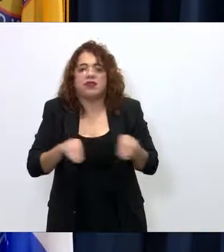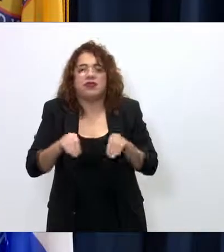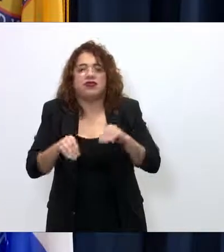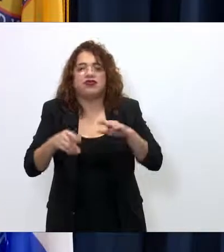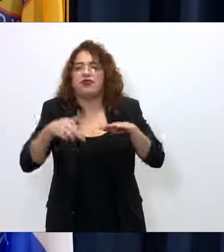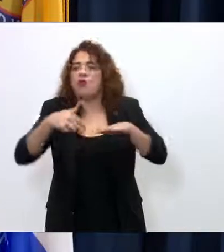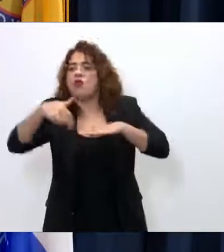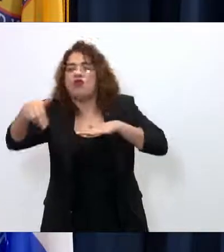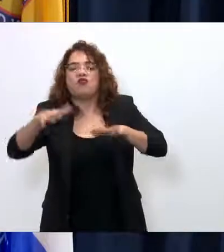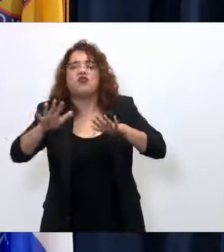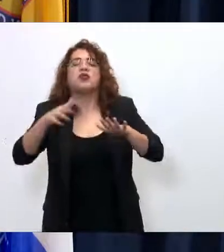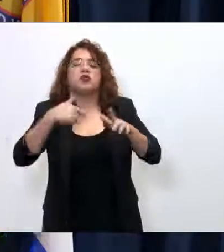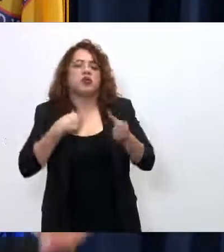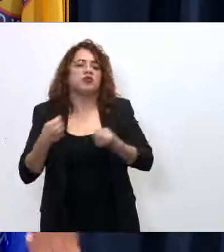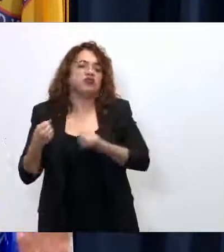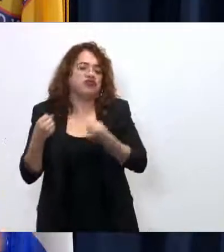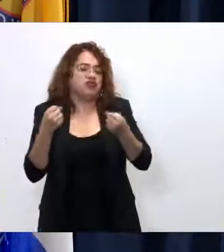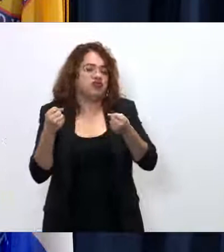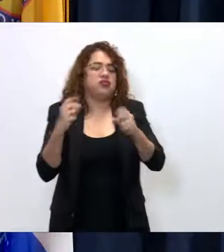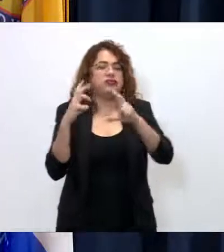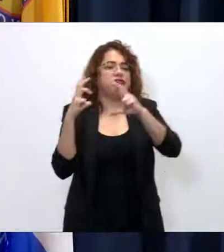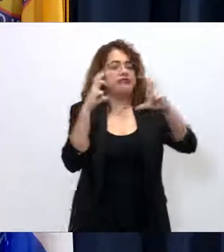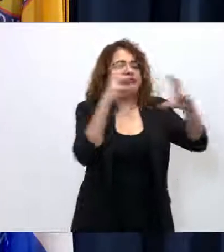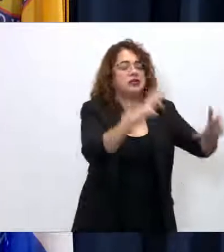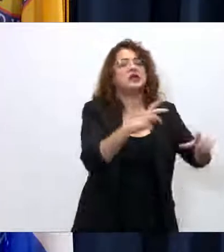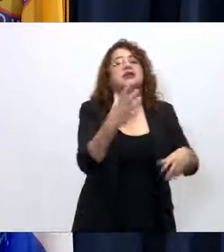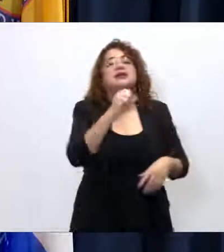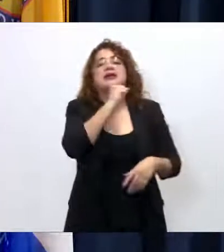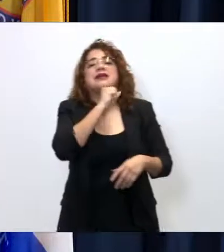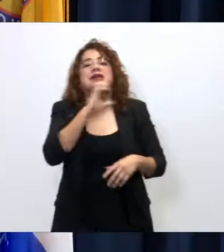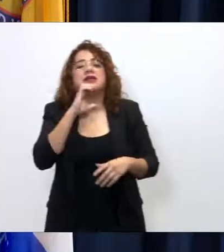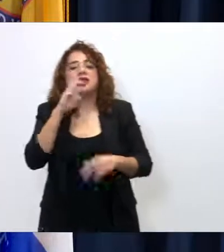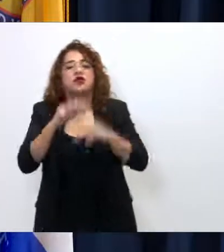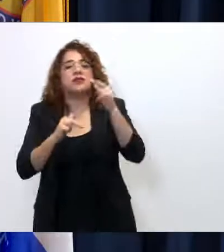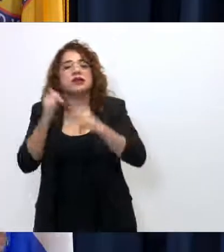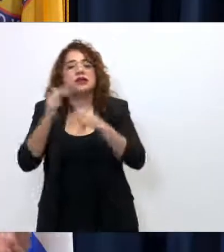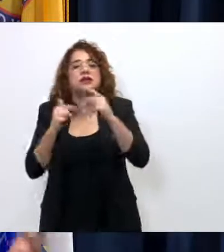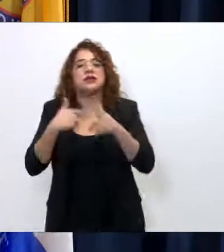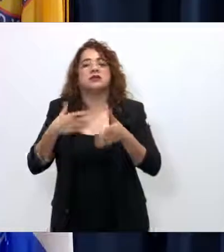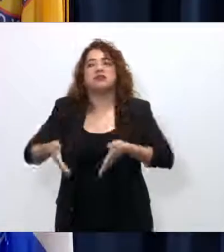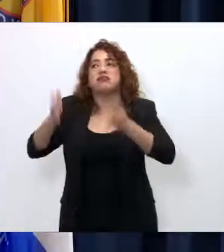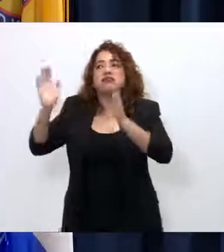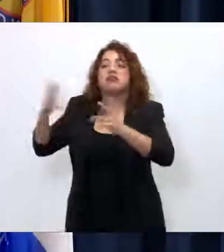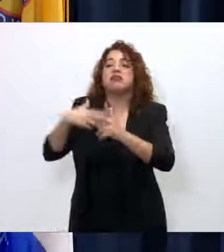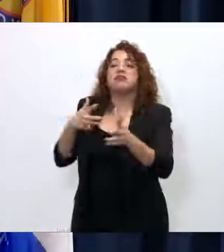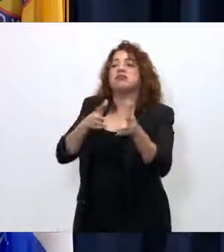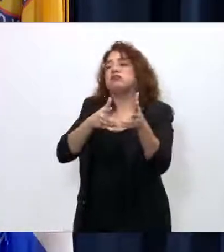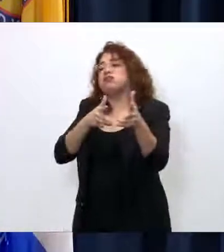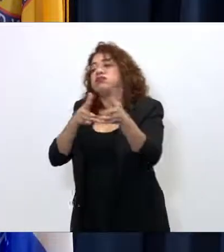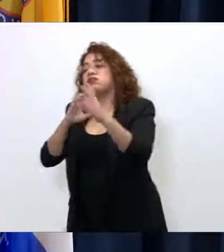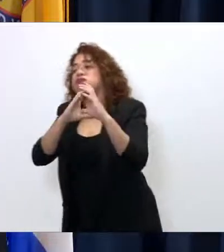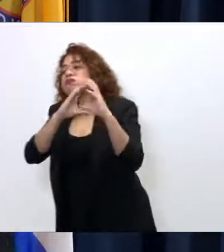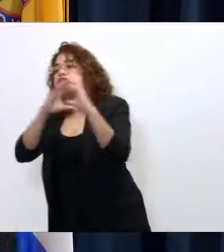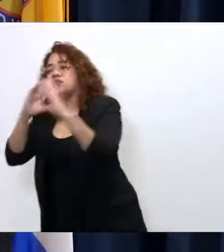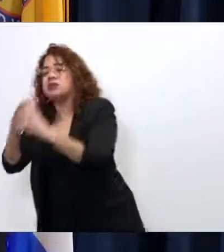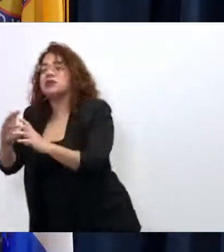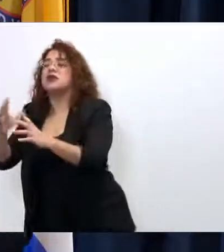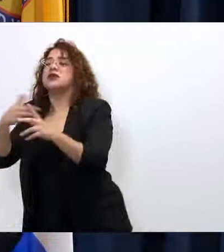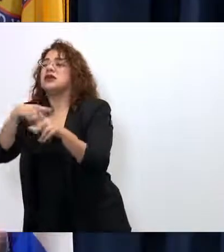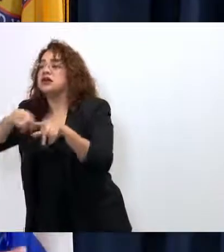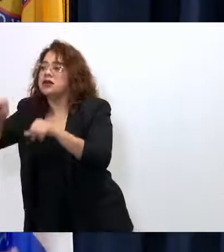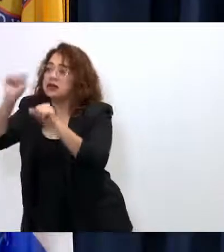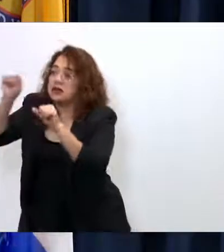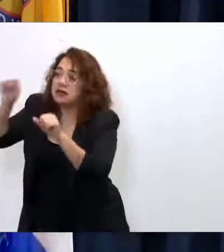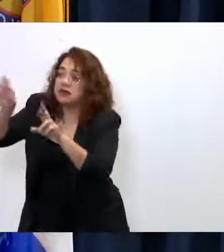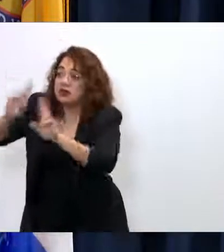at a time. We're going to senior buildings, knocking on doors to see if people have not been vaccinated yet. But we